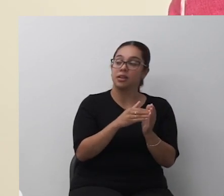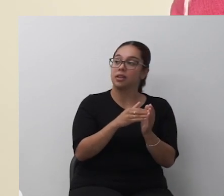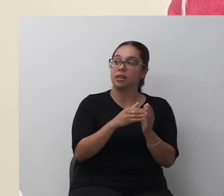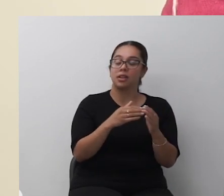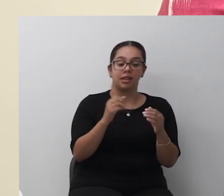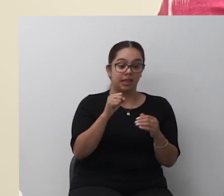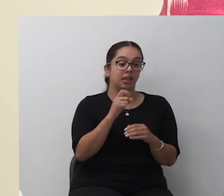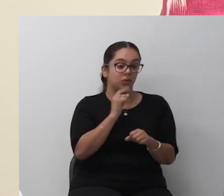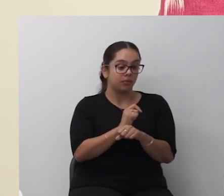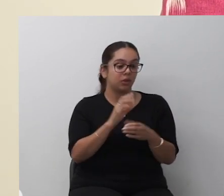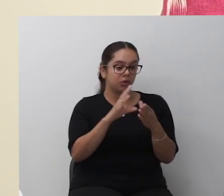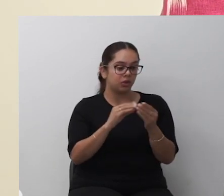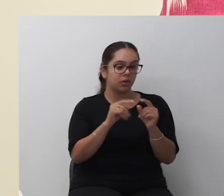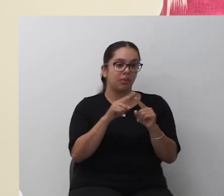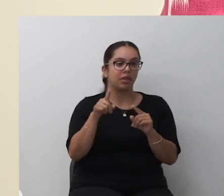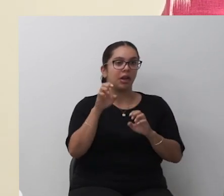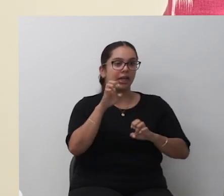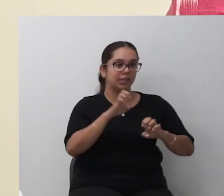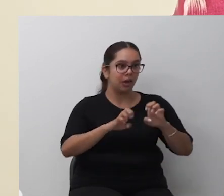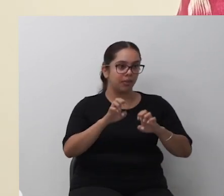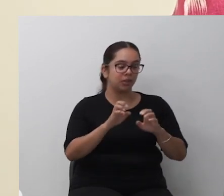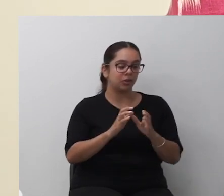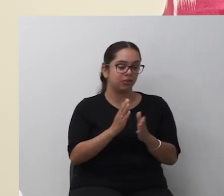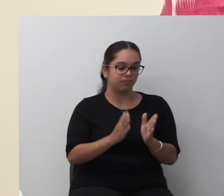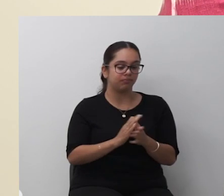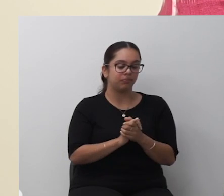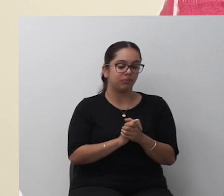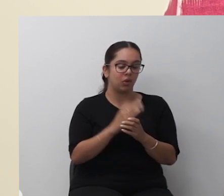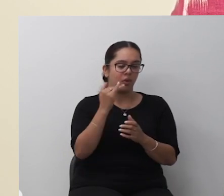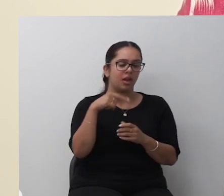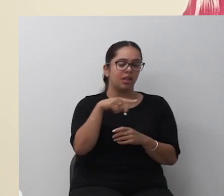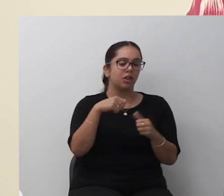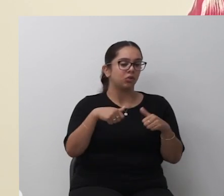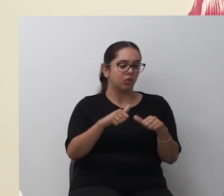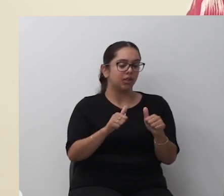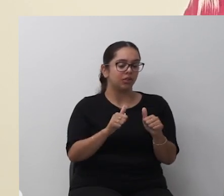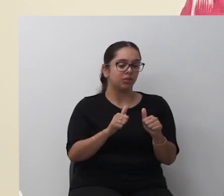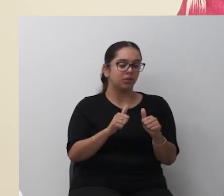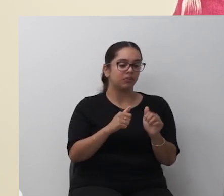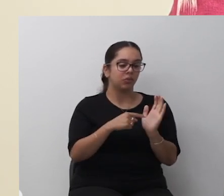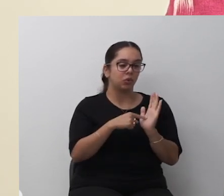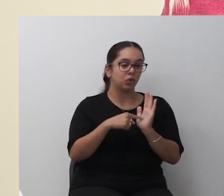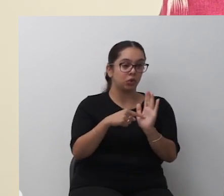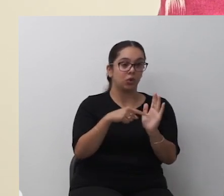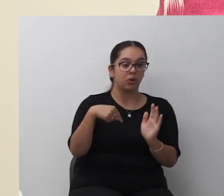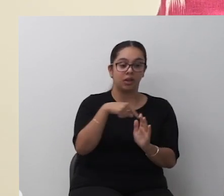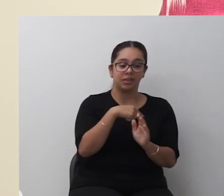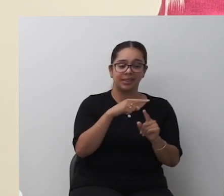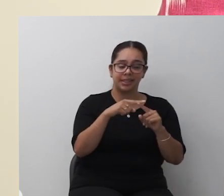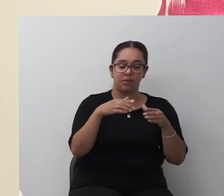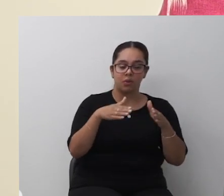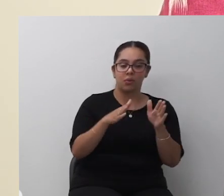they're storytellers, but they're really experimenters, because they are trying to show us a